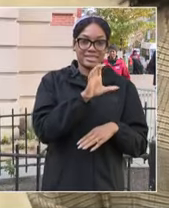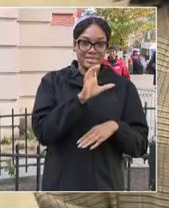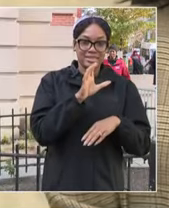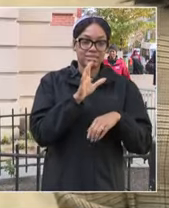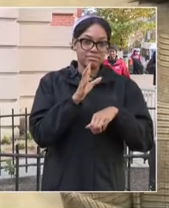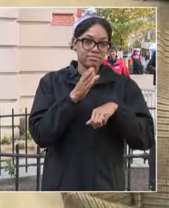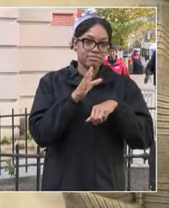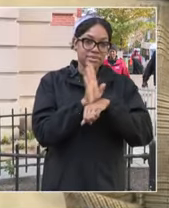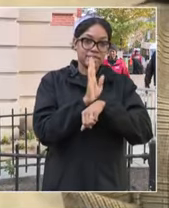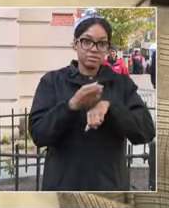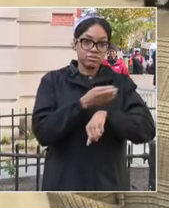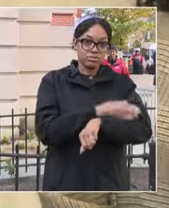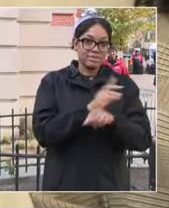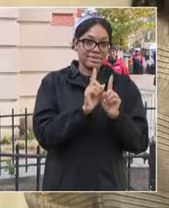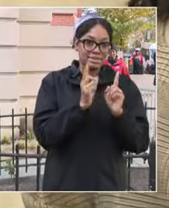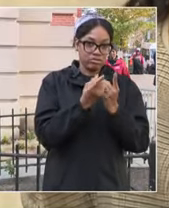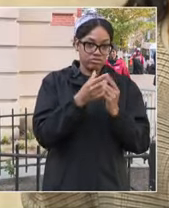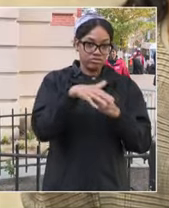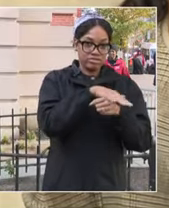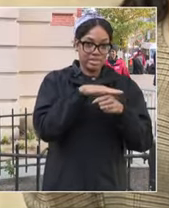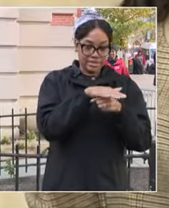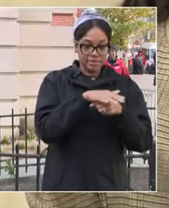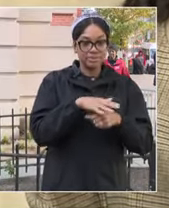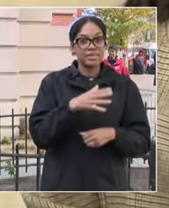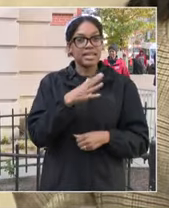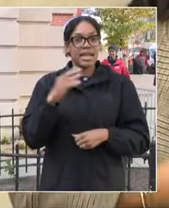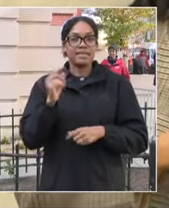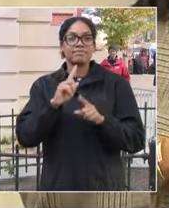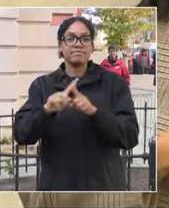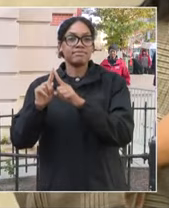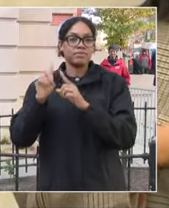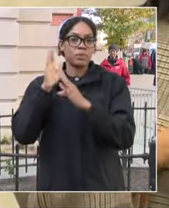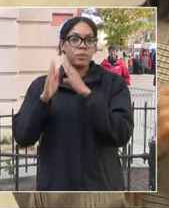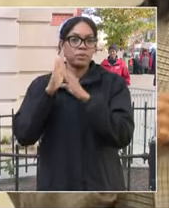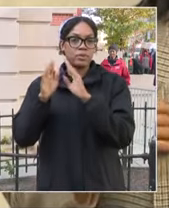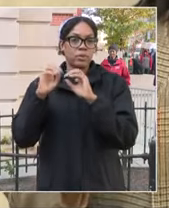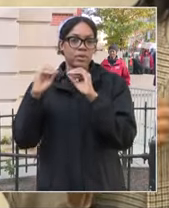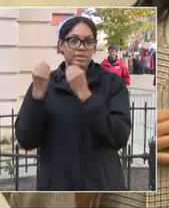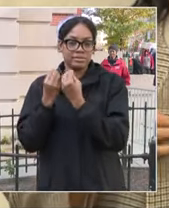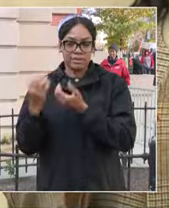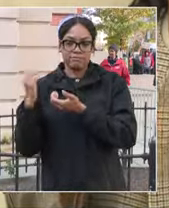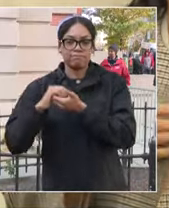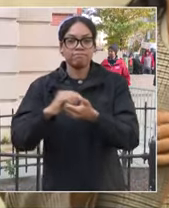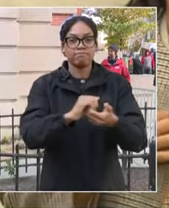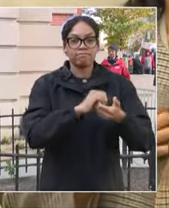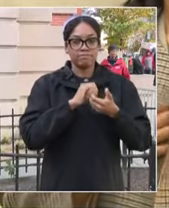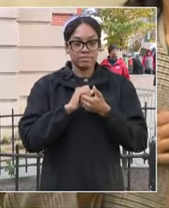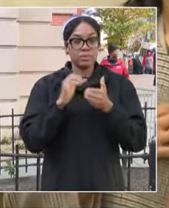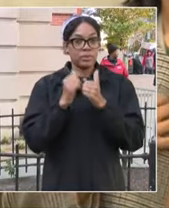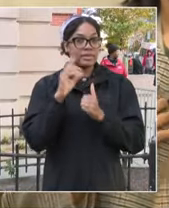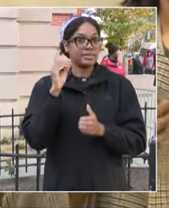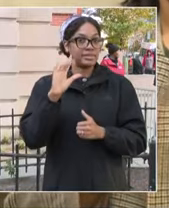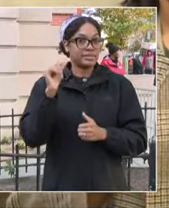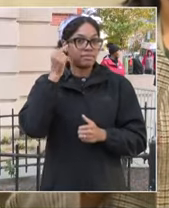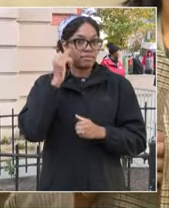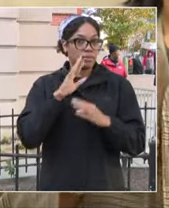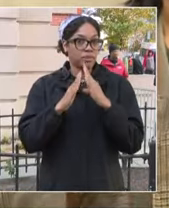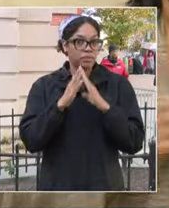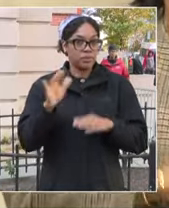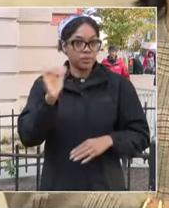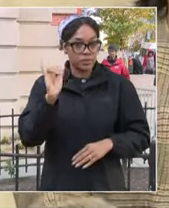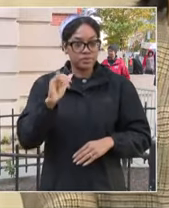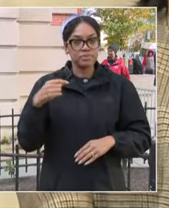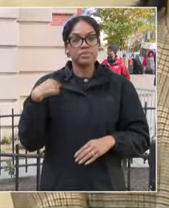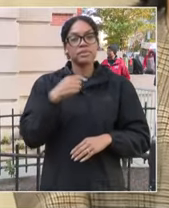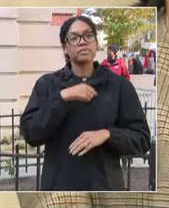Human Services and this incredible church community. And together we envisioned a space where individuals experiencing